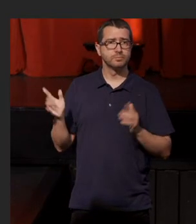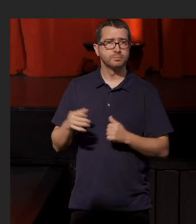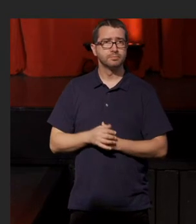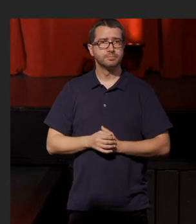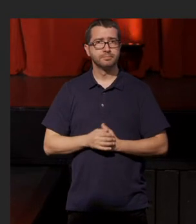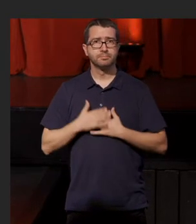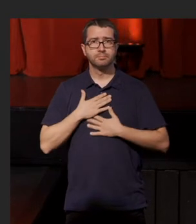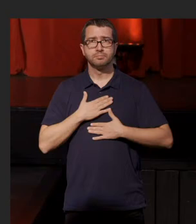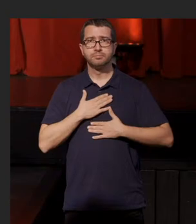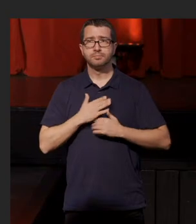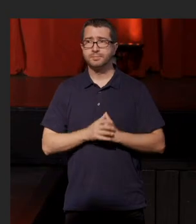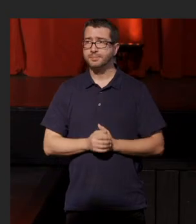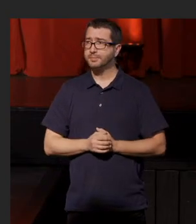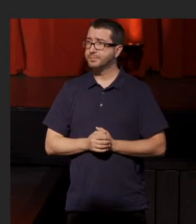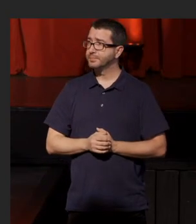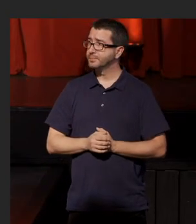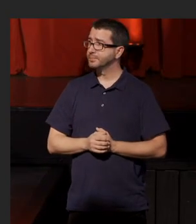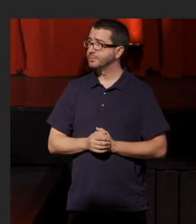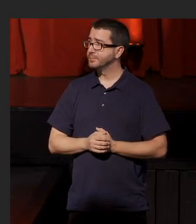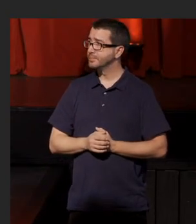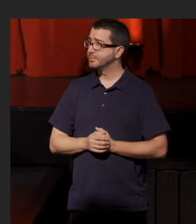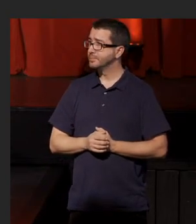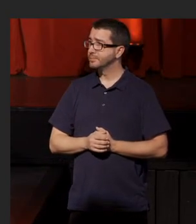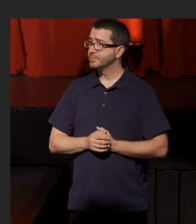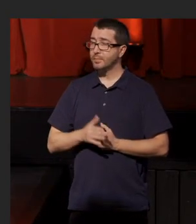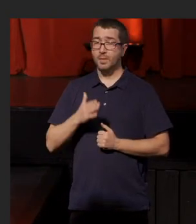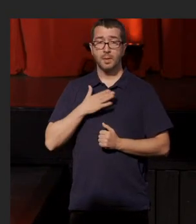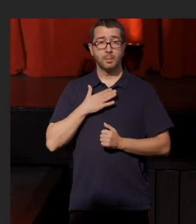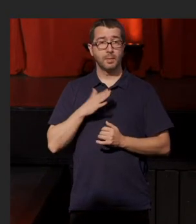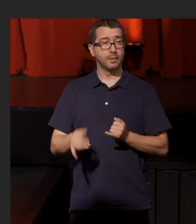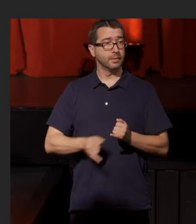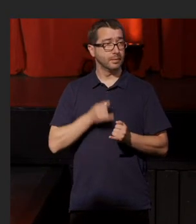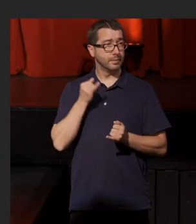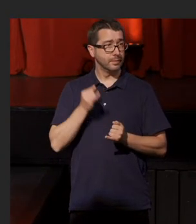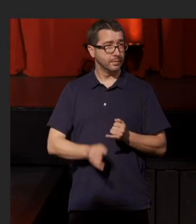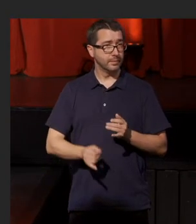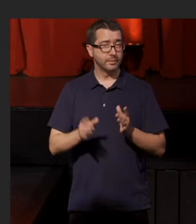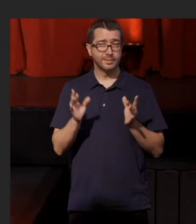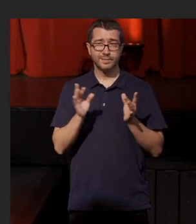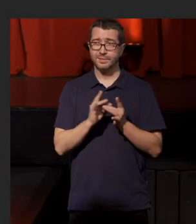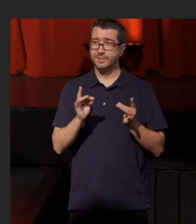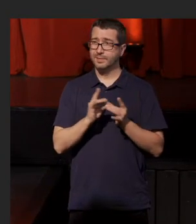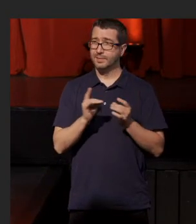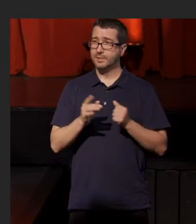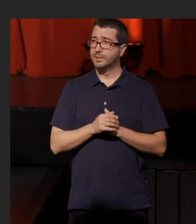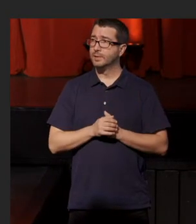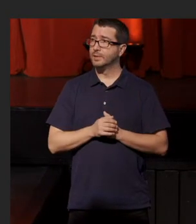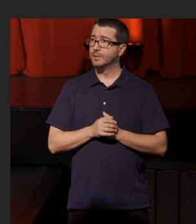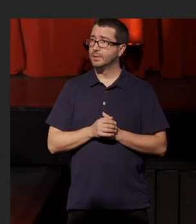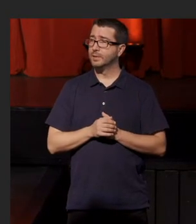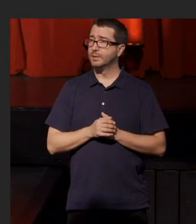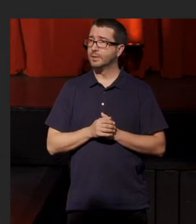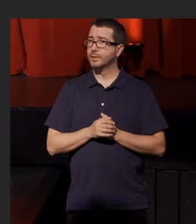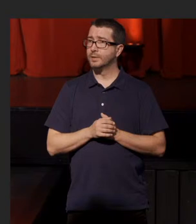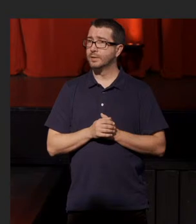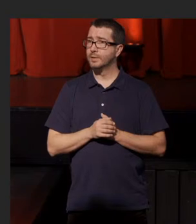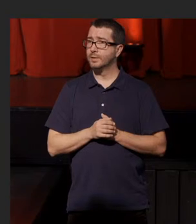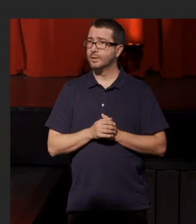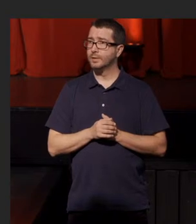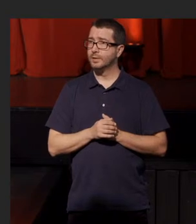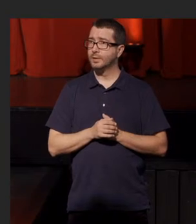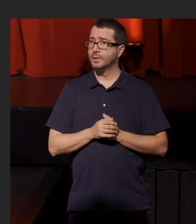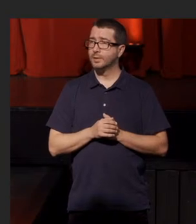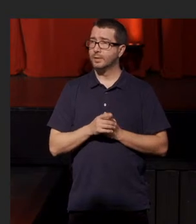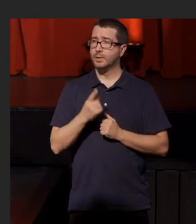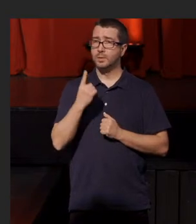it. So in my closing remarks, I want to address a bit of an elephant in the room, and that is